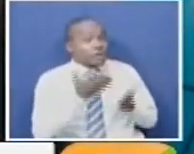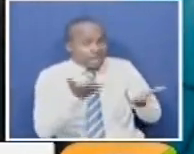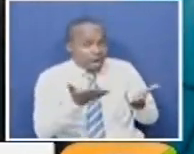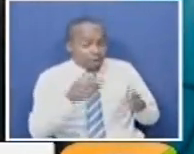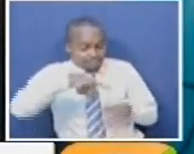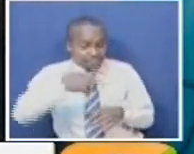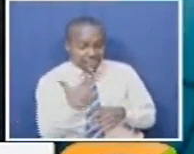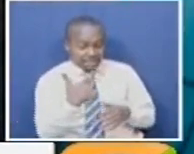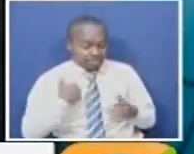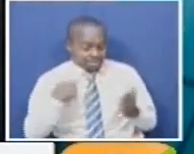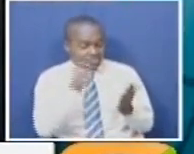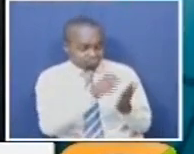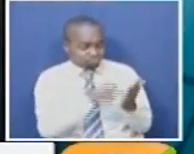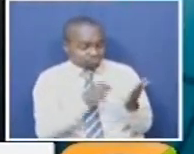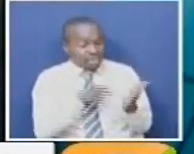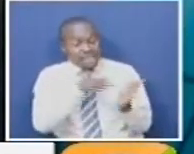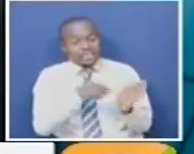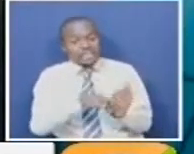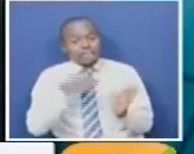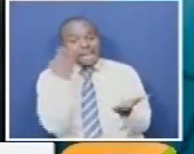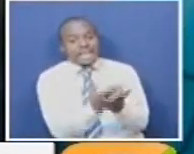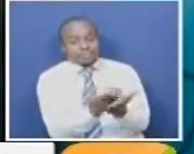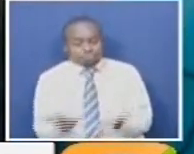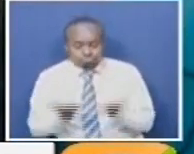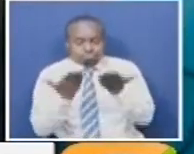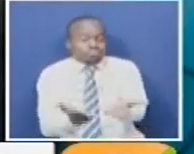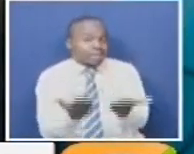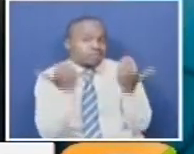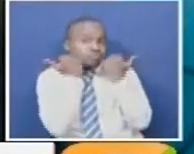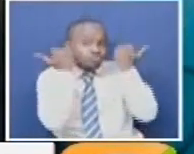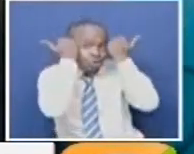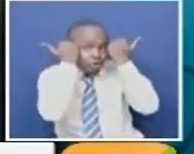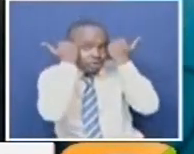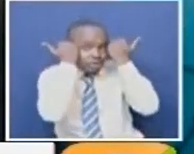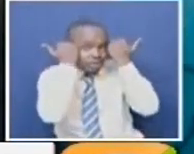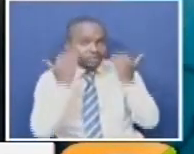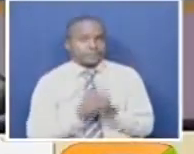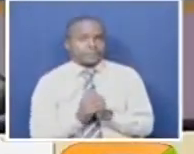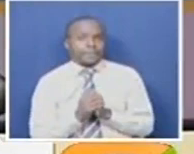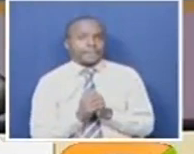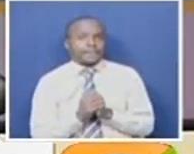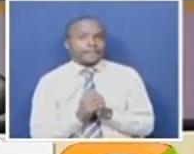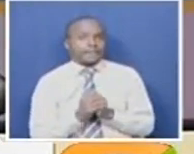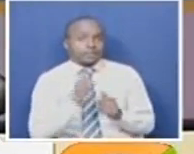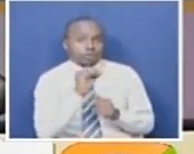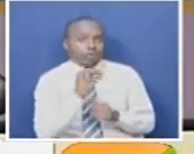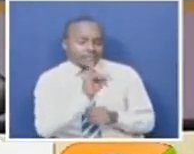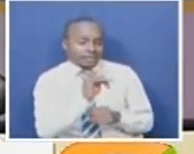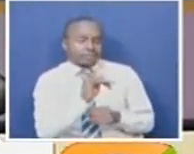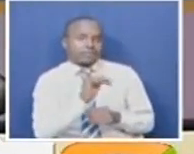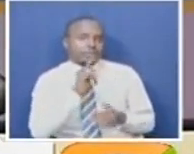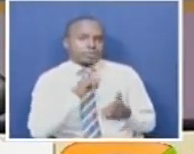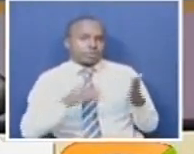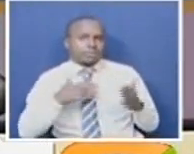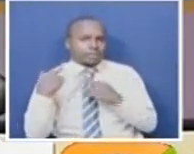and the P3 acts like an exhibit, mm-hmm. which will be used in court should it get to that level. Okay. Yeah, so that's what it's for. But